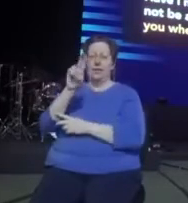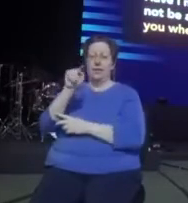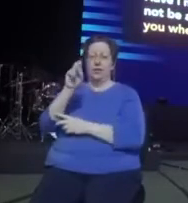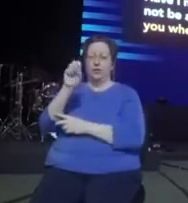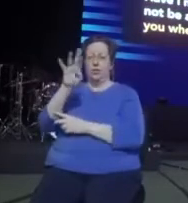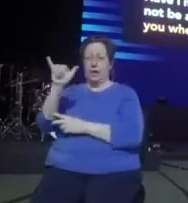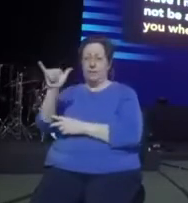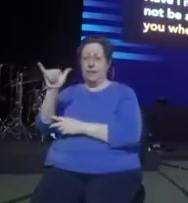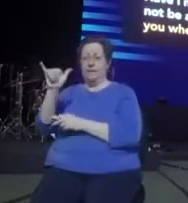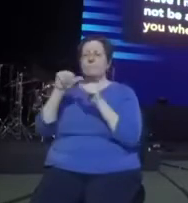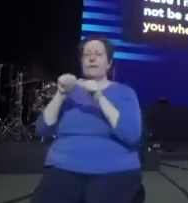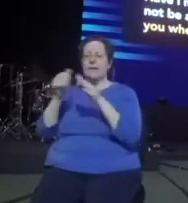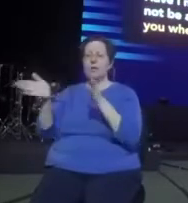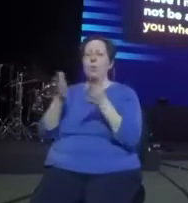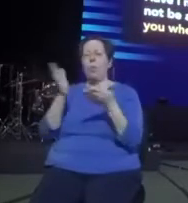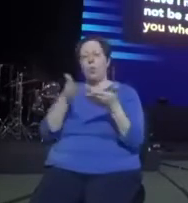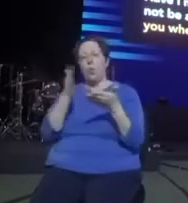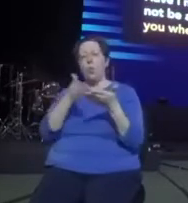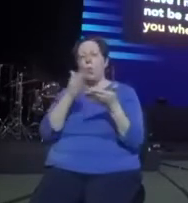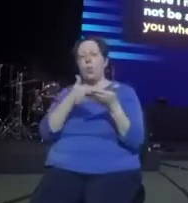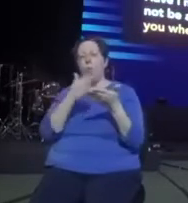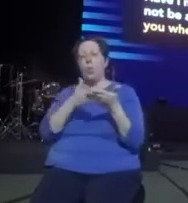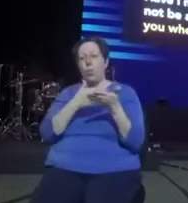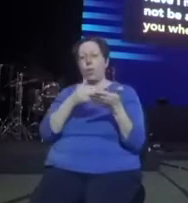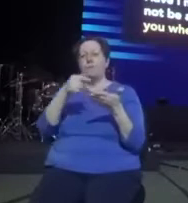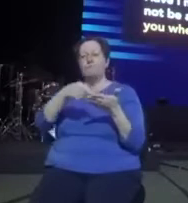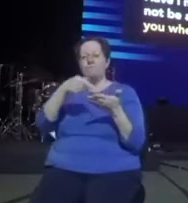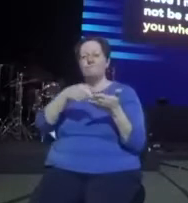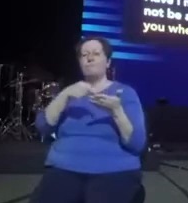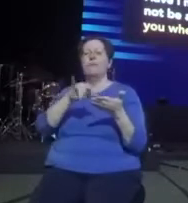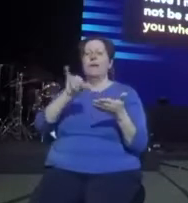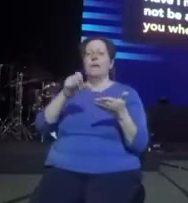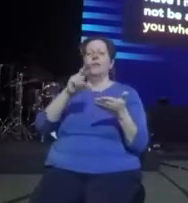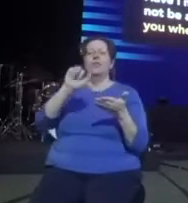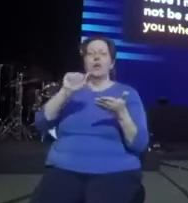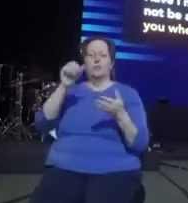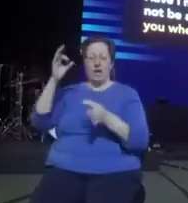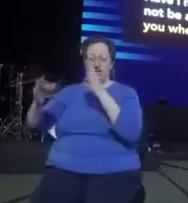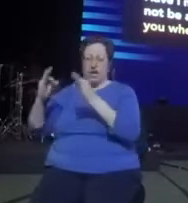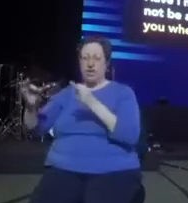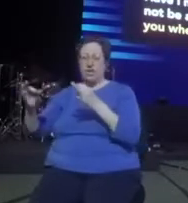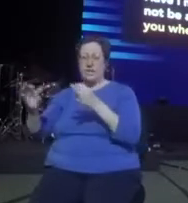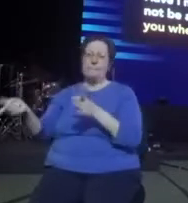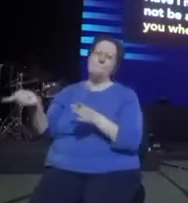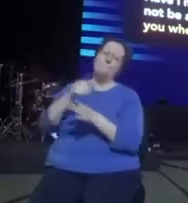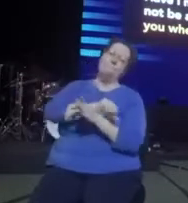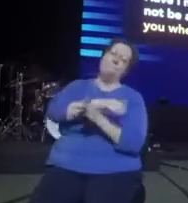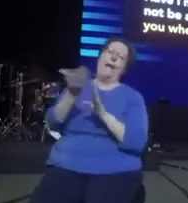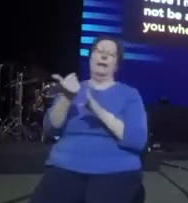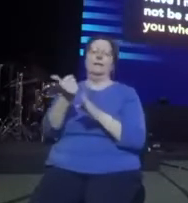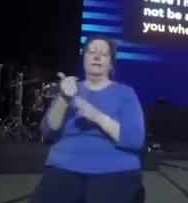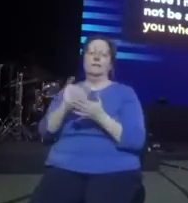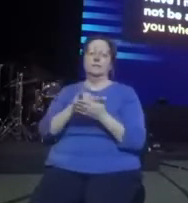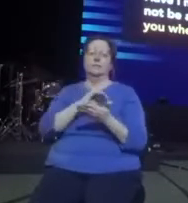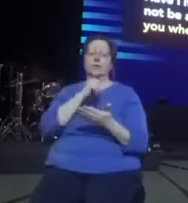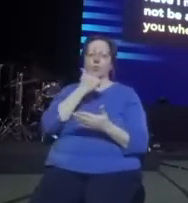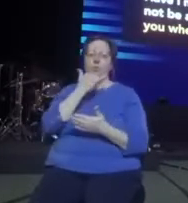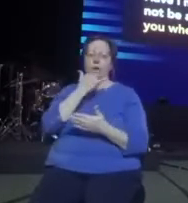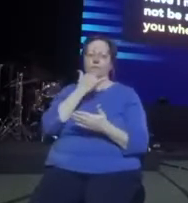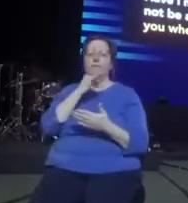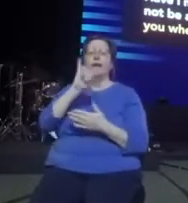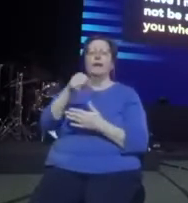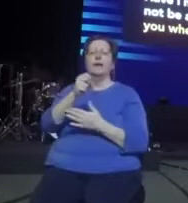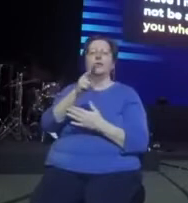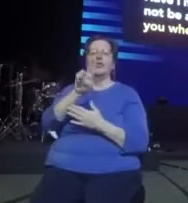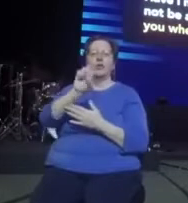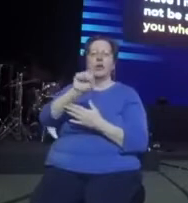past Deuteronomy to Joshua, the next book back. And if you go to Judges, you've gone too far. In Joshua, the first chapter,